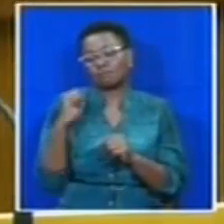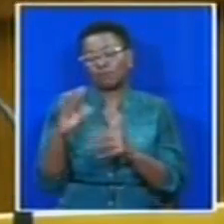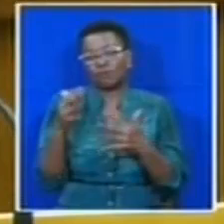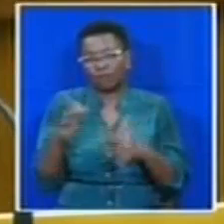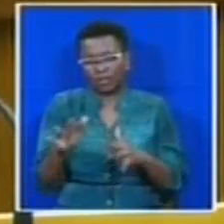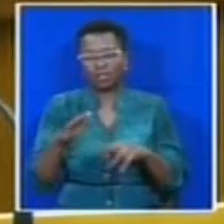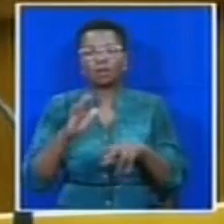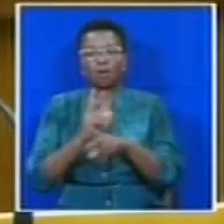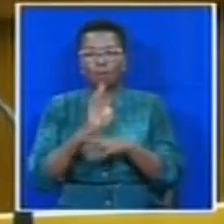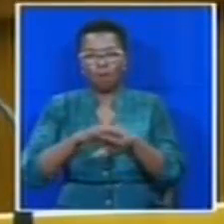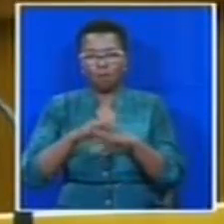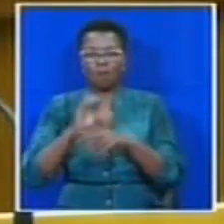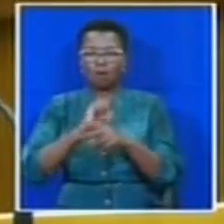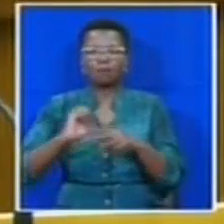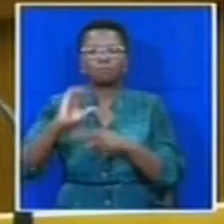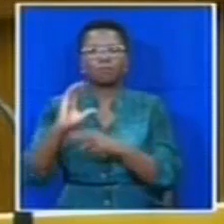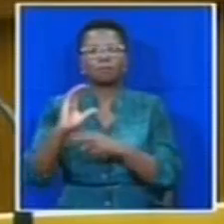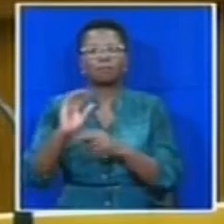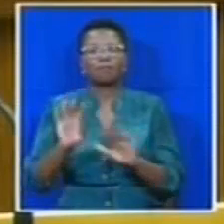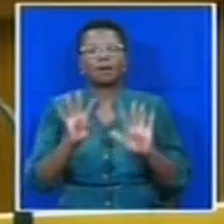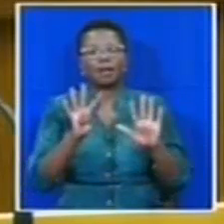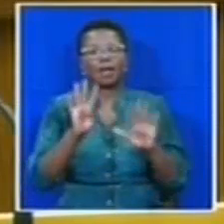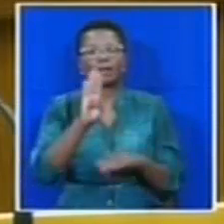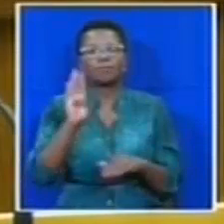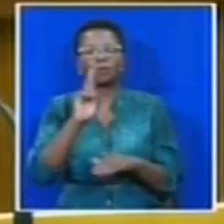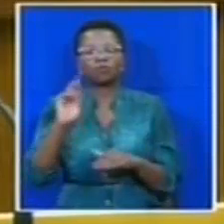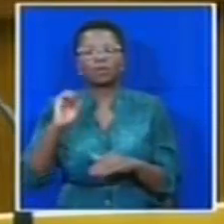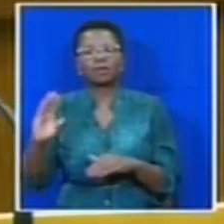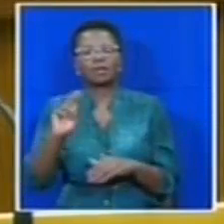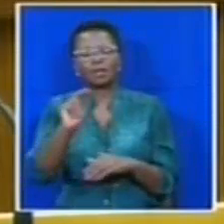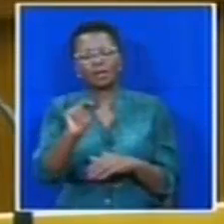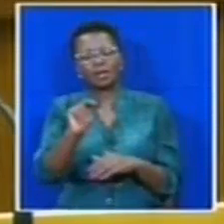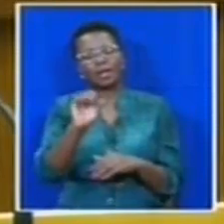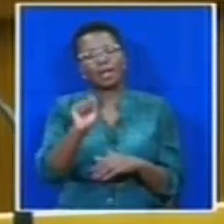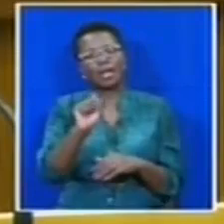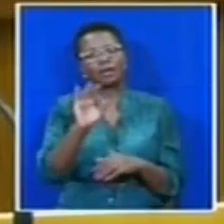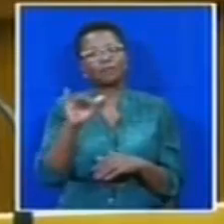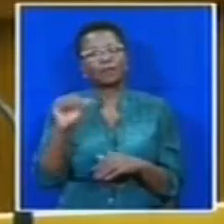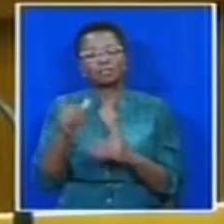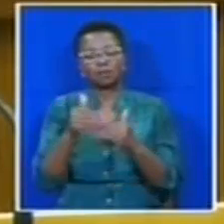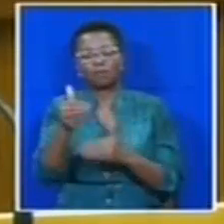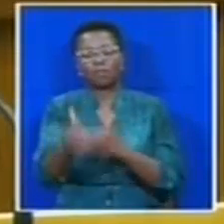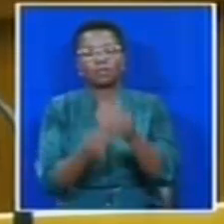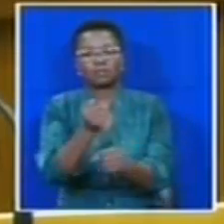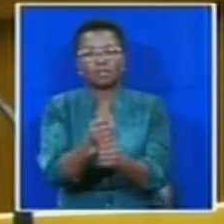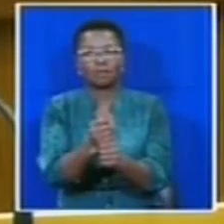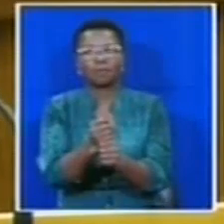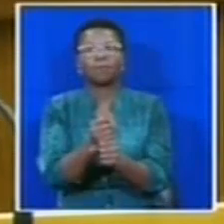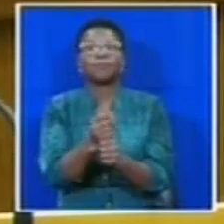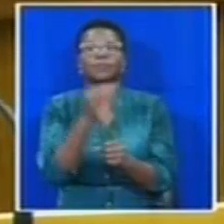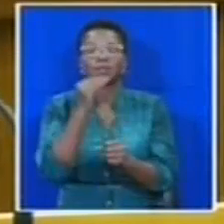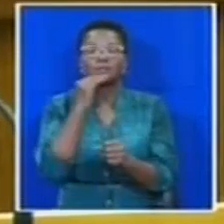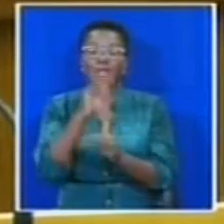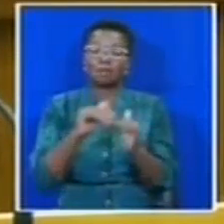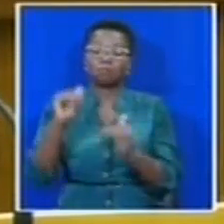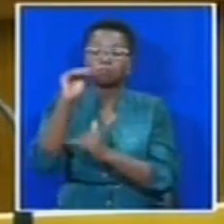propose a further 9 billion rands for the National Student Financial Aid Scheme over the period ahead, raising its funding by